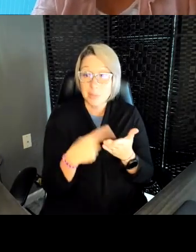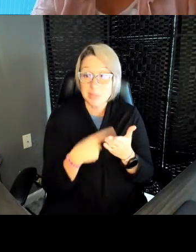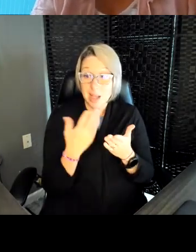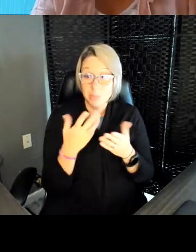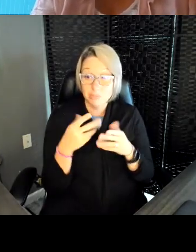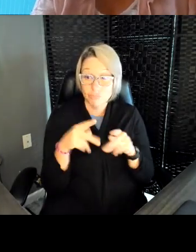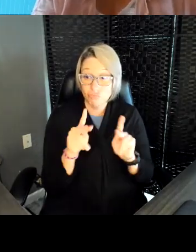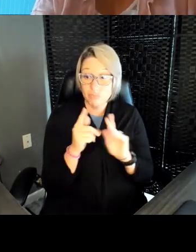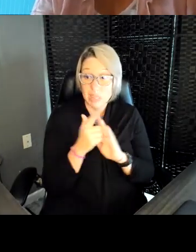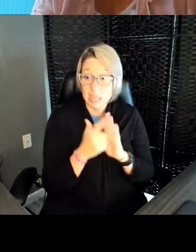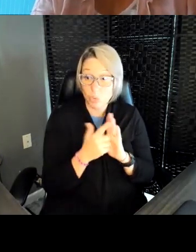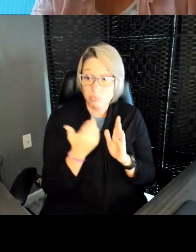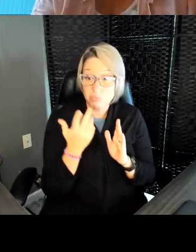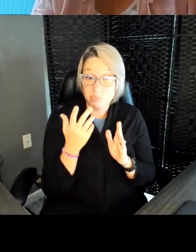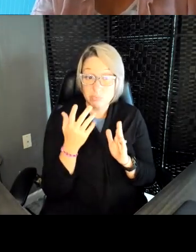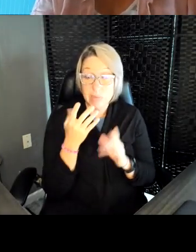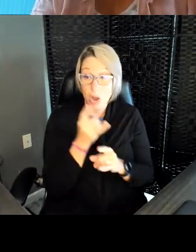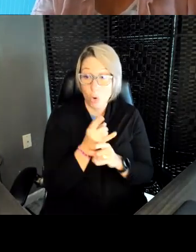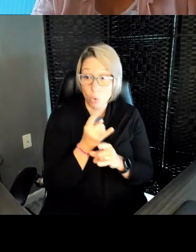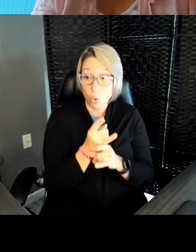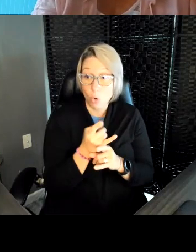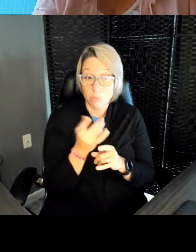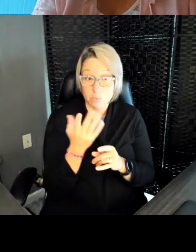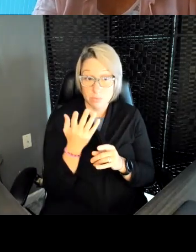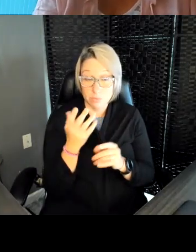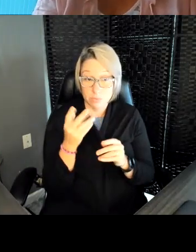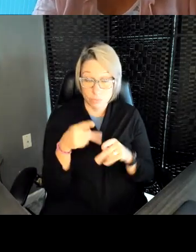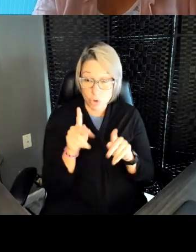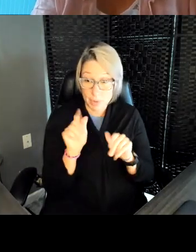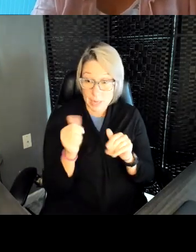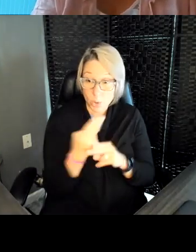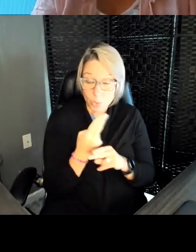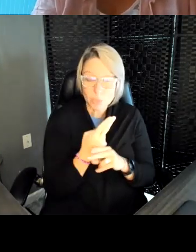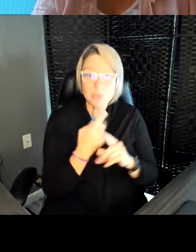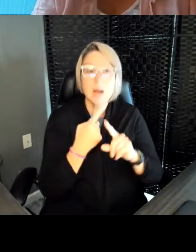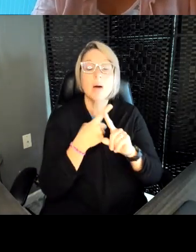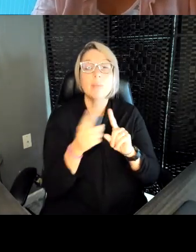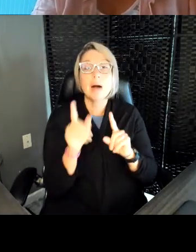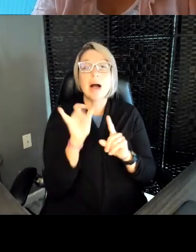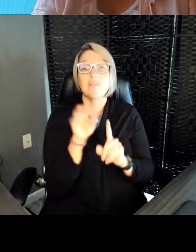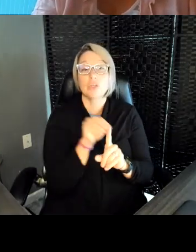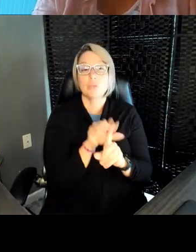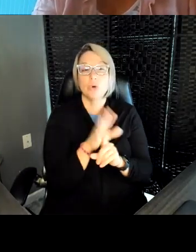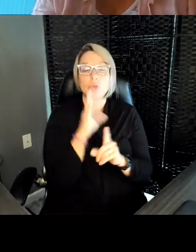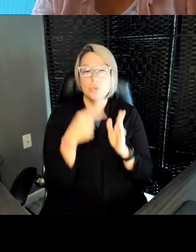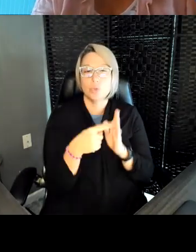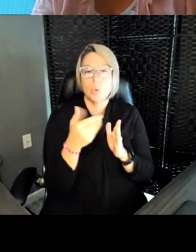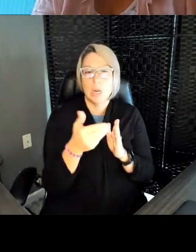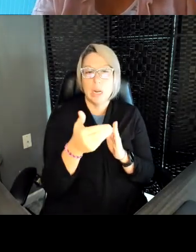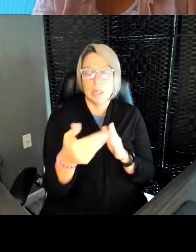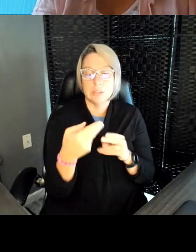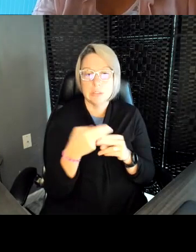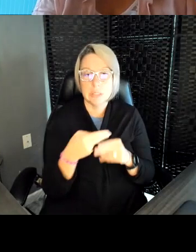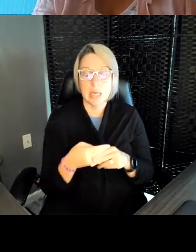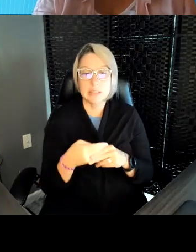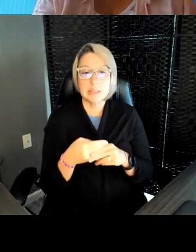could be alcohol. Alcohol is a legal drug, but if we have exposure, and I'll show you in the next couple slides, at a critical